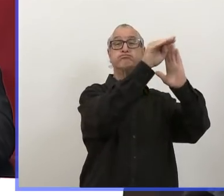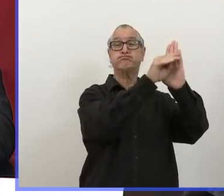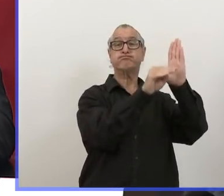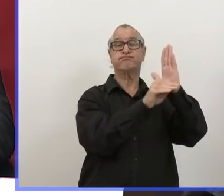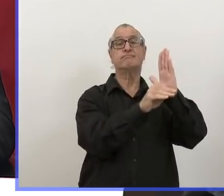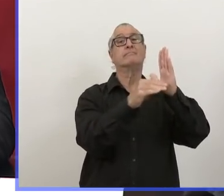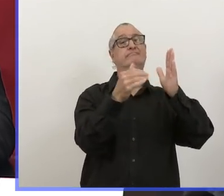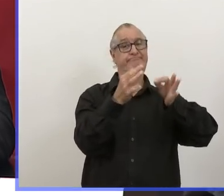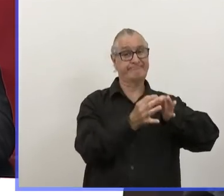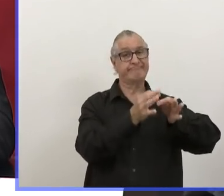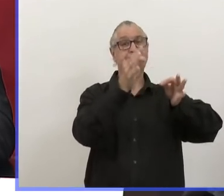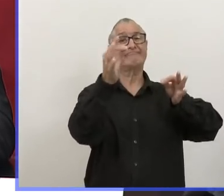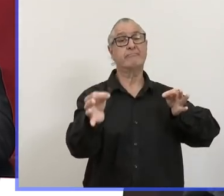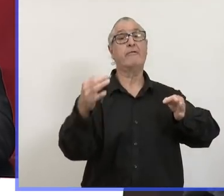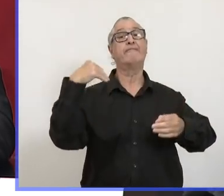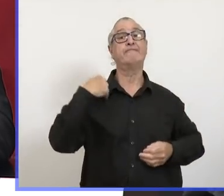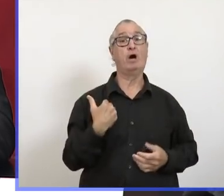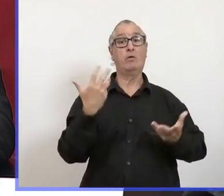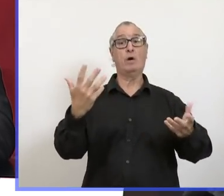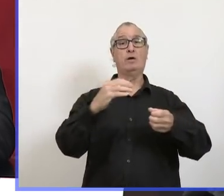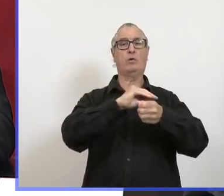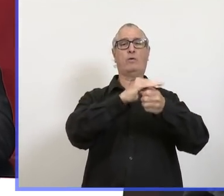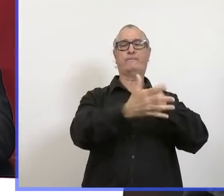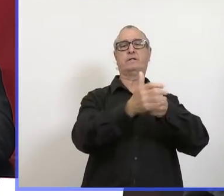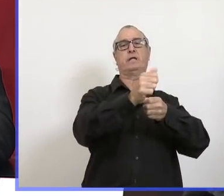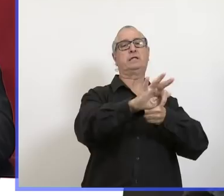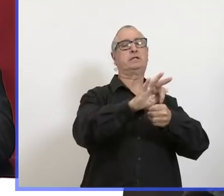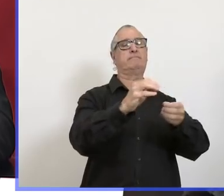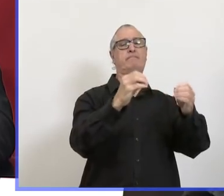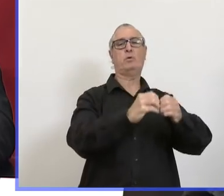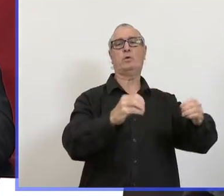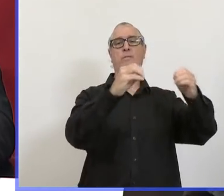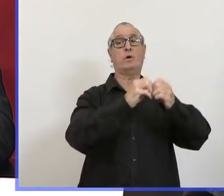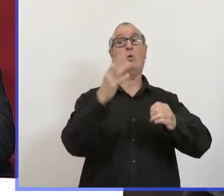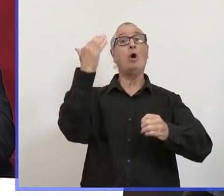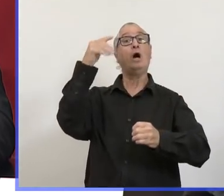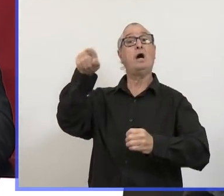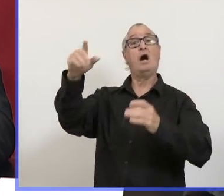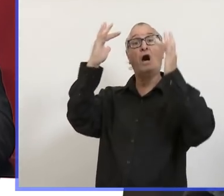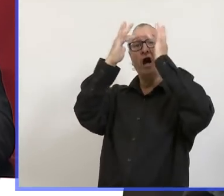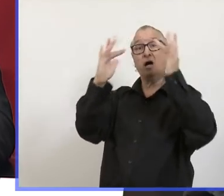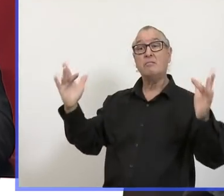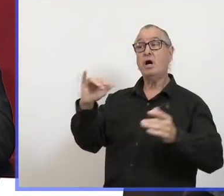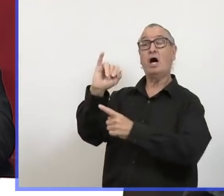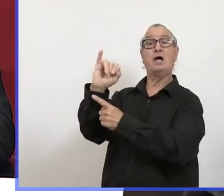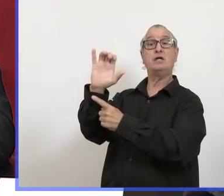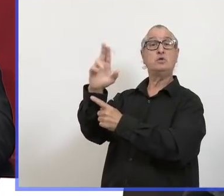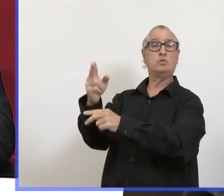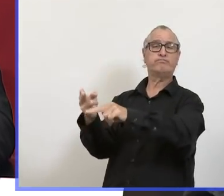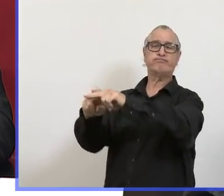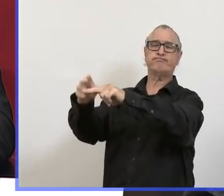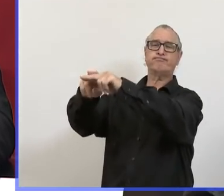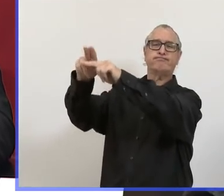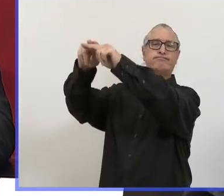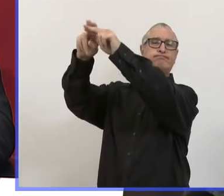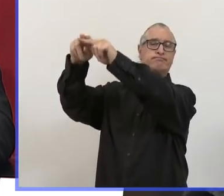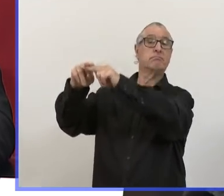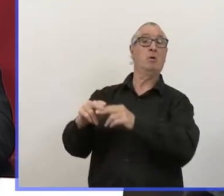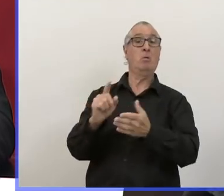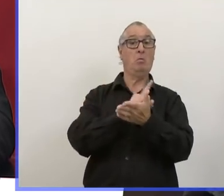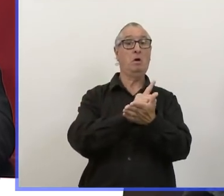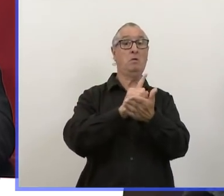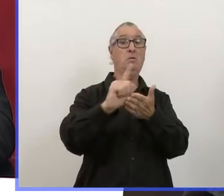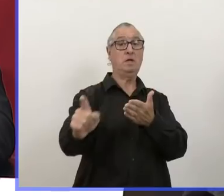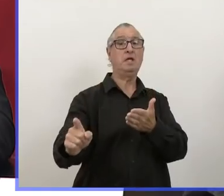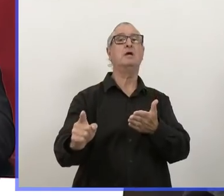system. We are almost a full week into those extended measures, and we are seeing some improvement. But we are not out of the